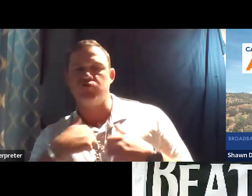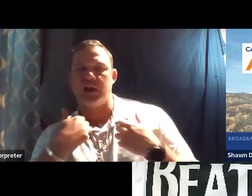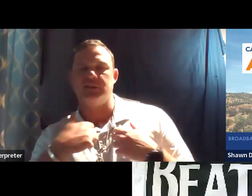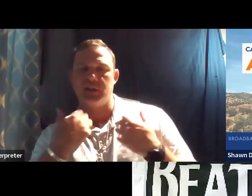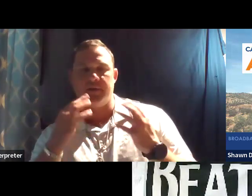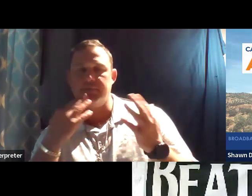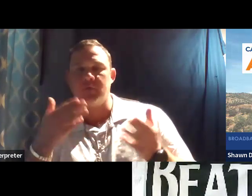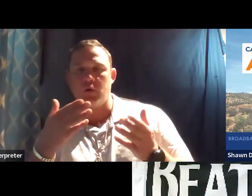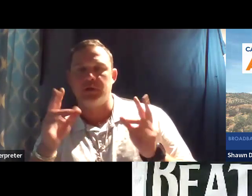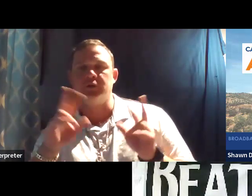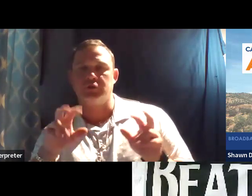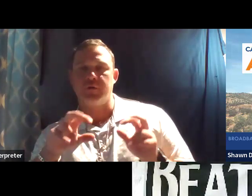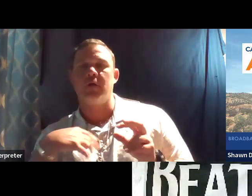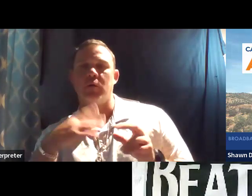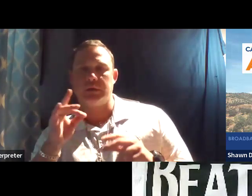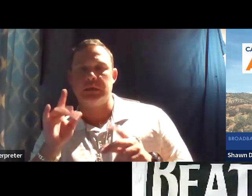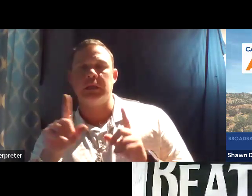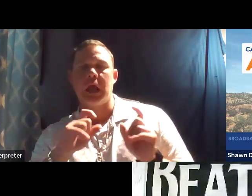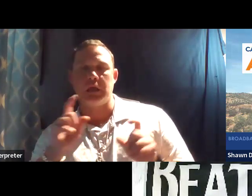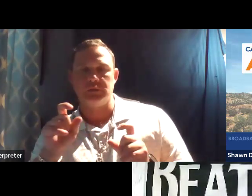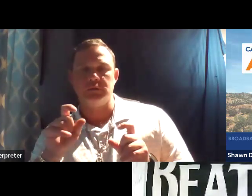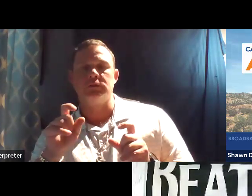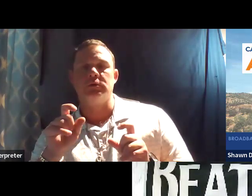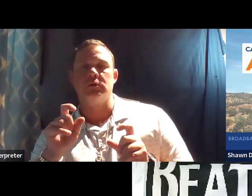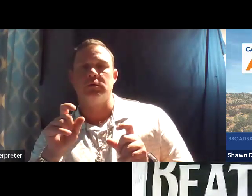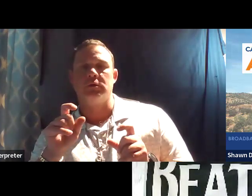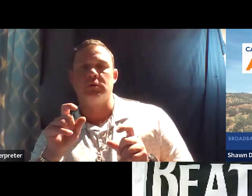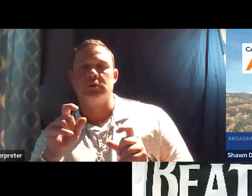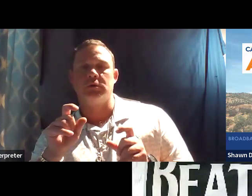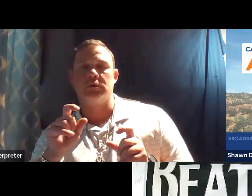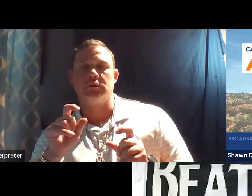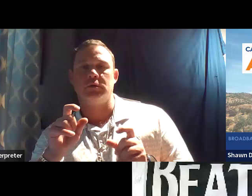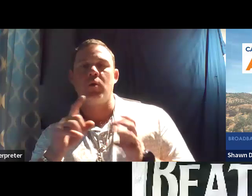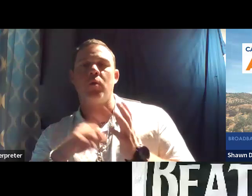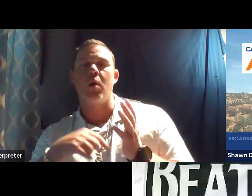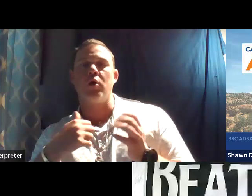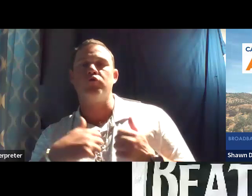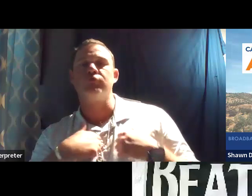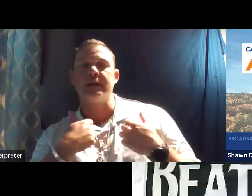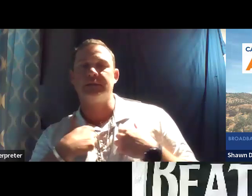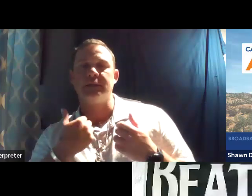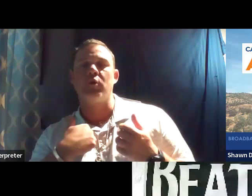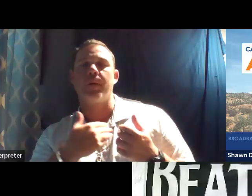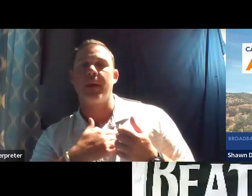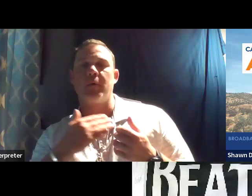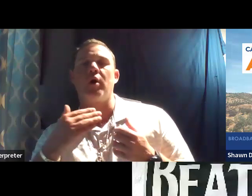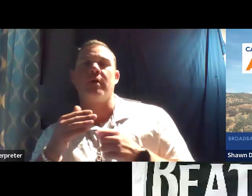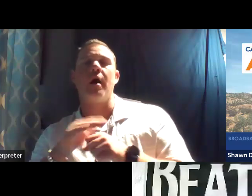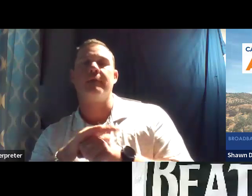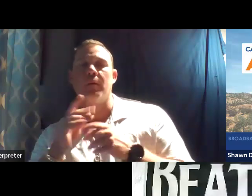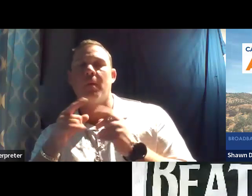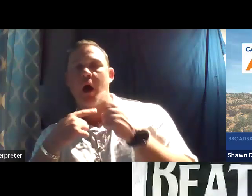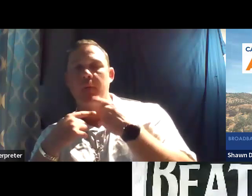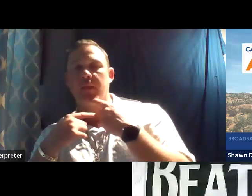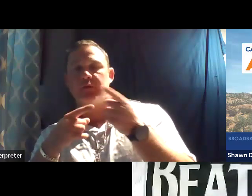survey. And we did ask the question, what residents or members of covered populations did